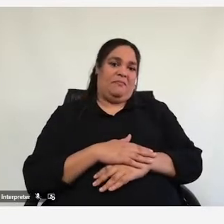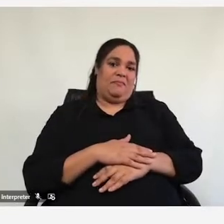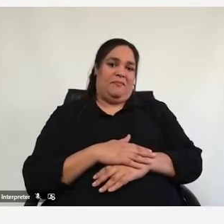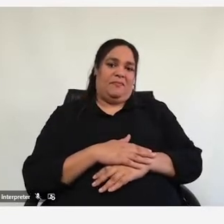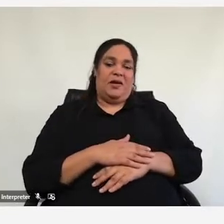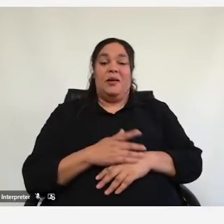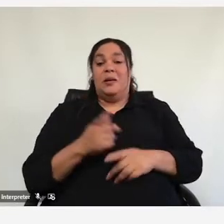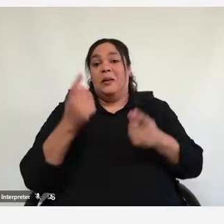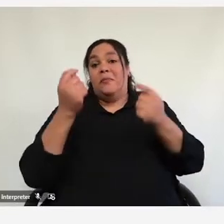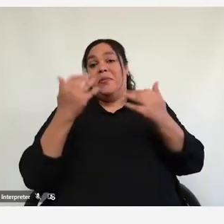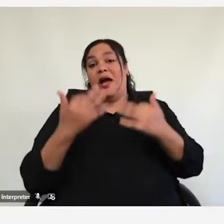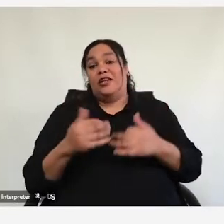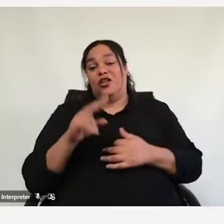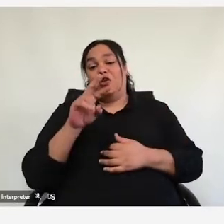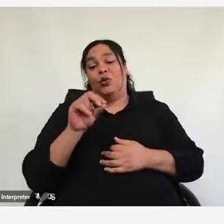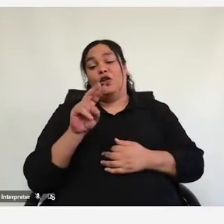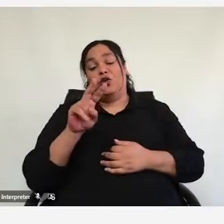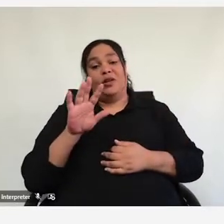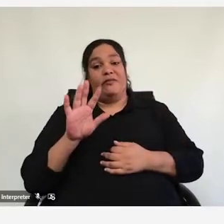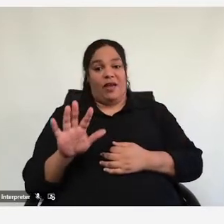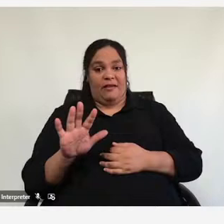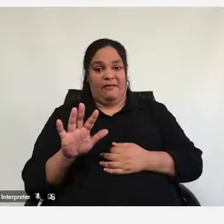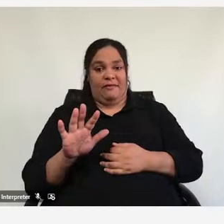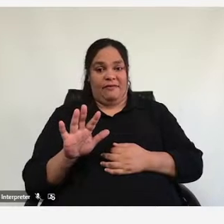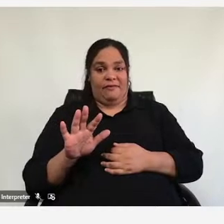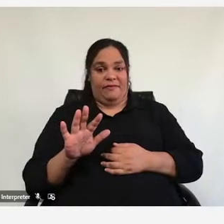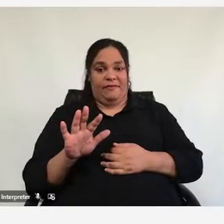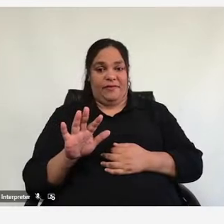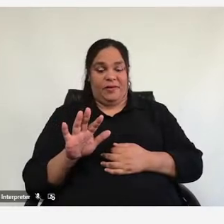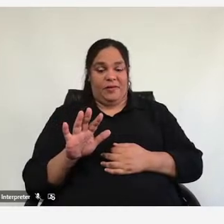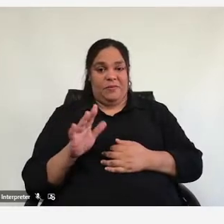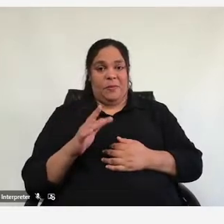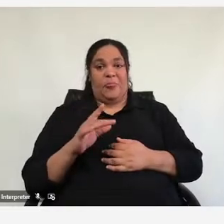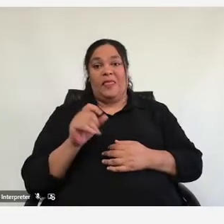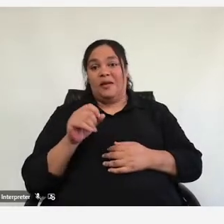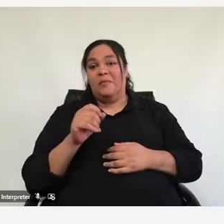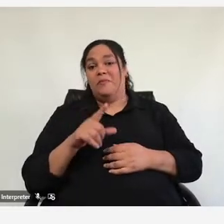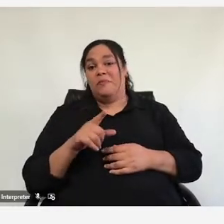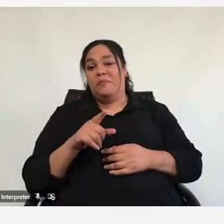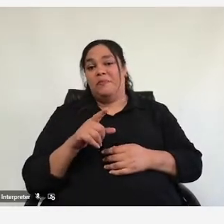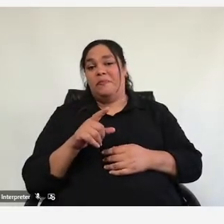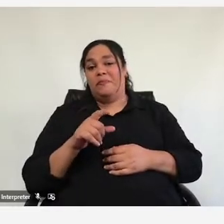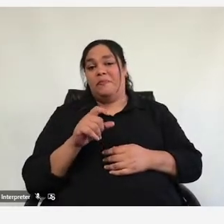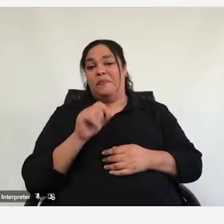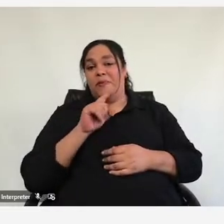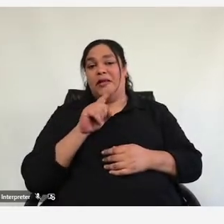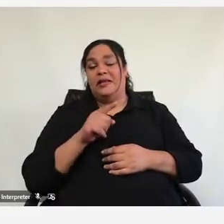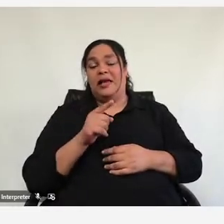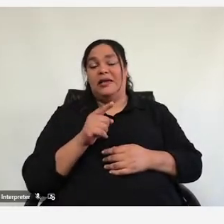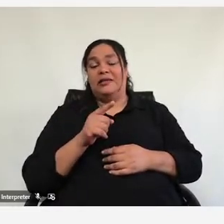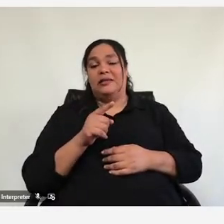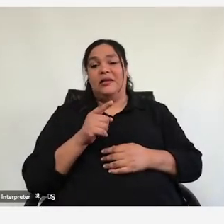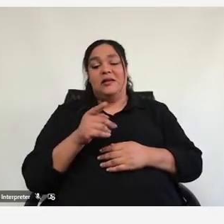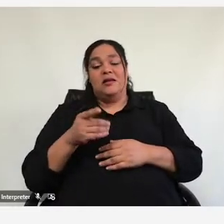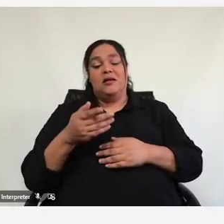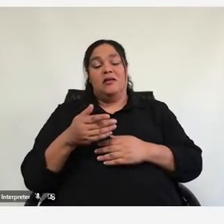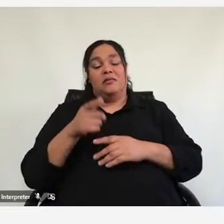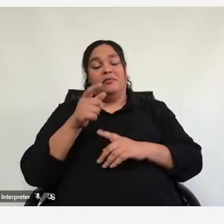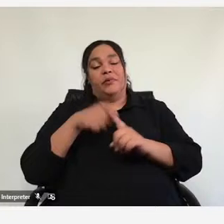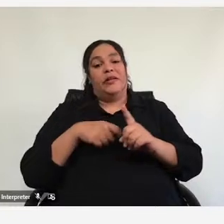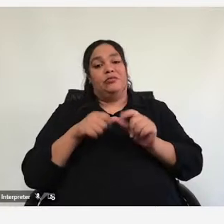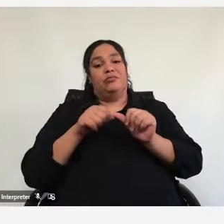the budget of 2025, much like its predecessor, continues to